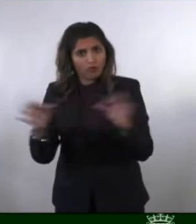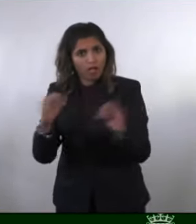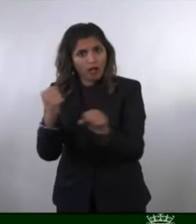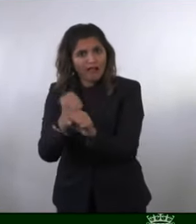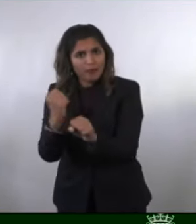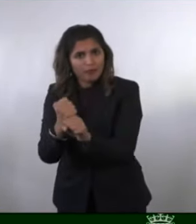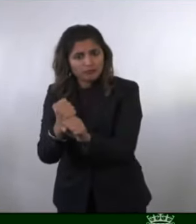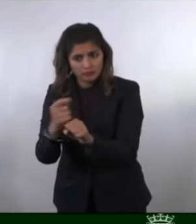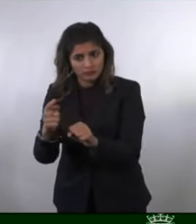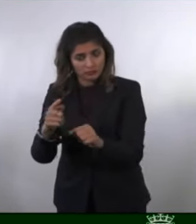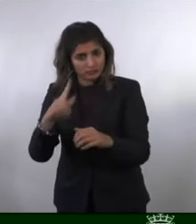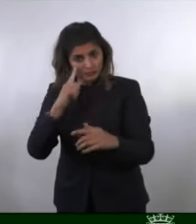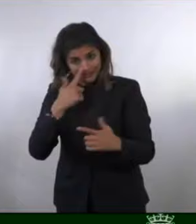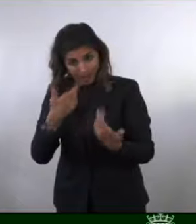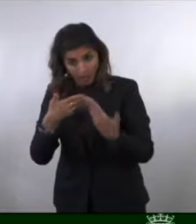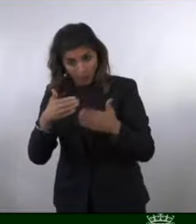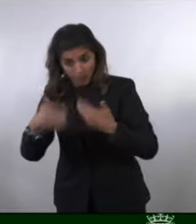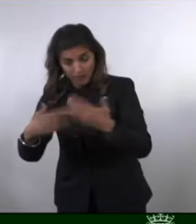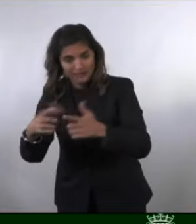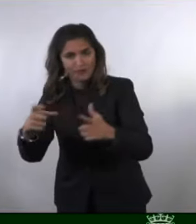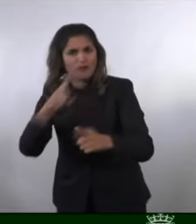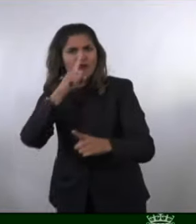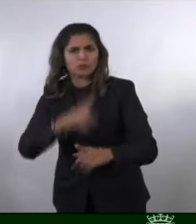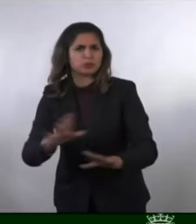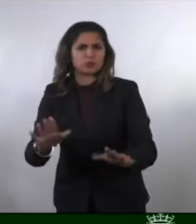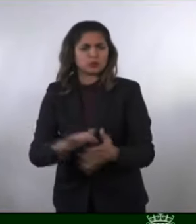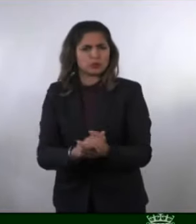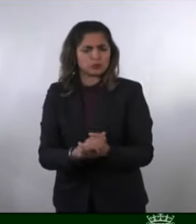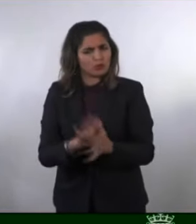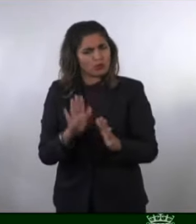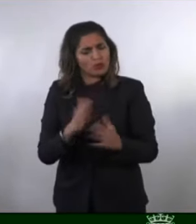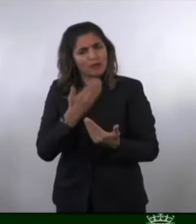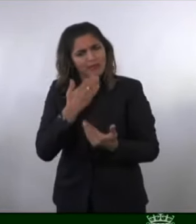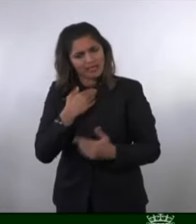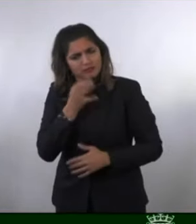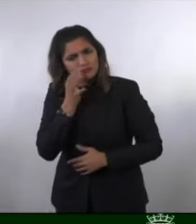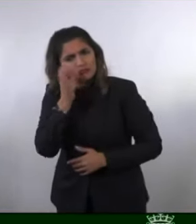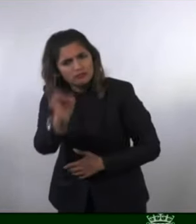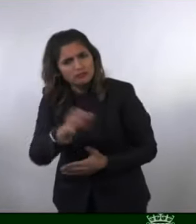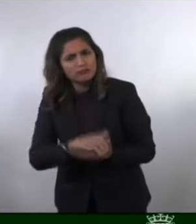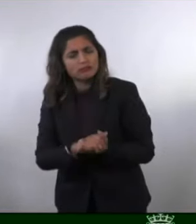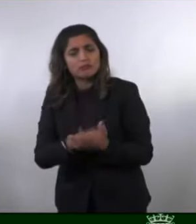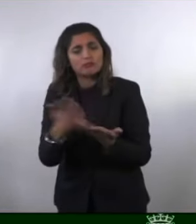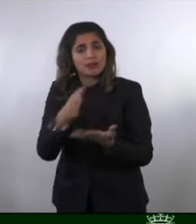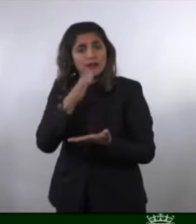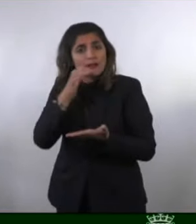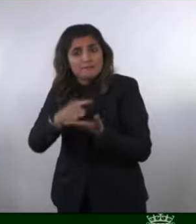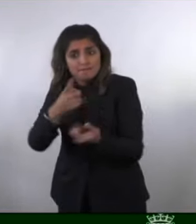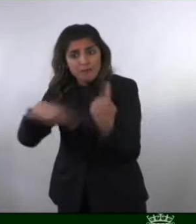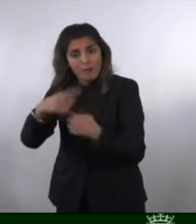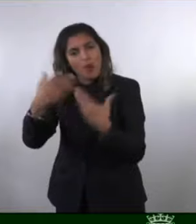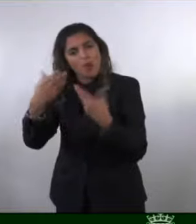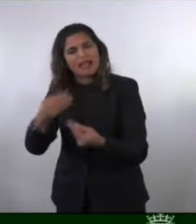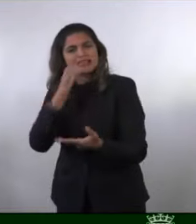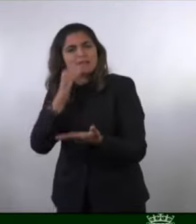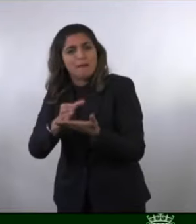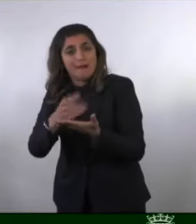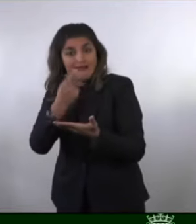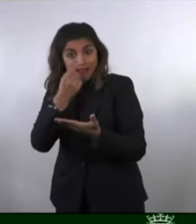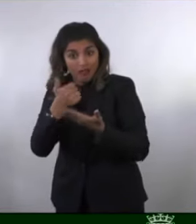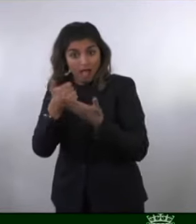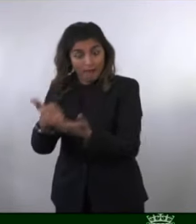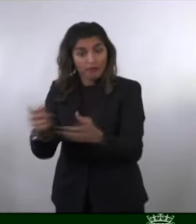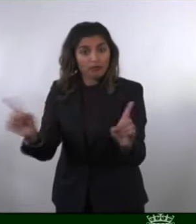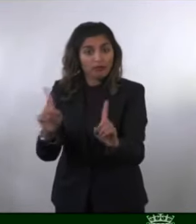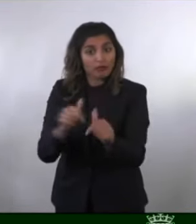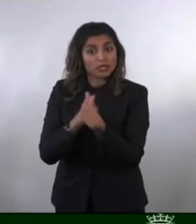through my right honourable friend, to ensure that any support provided to wet pubs also includes the wider brewing industry, who will